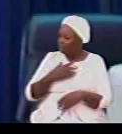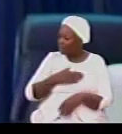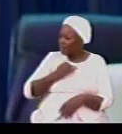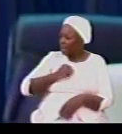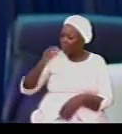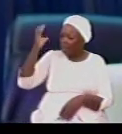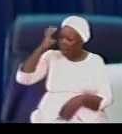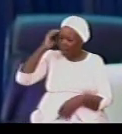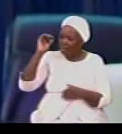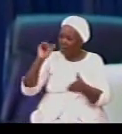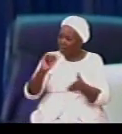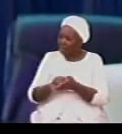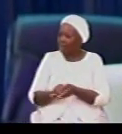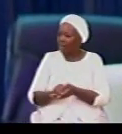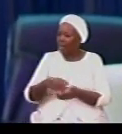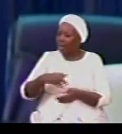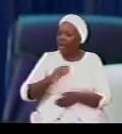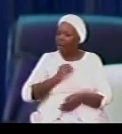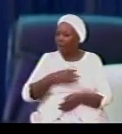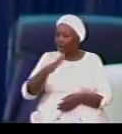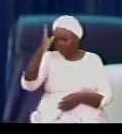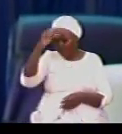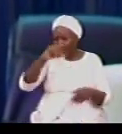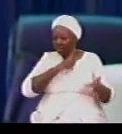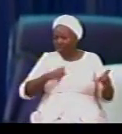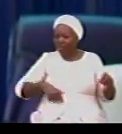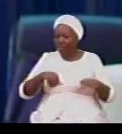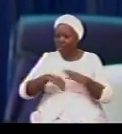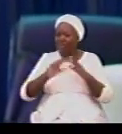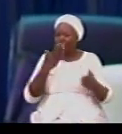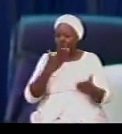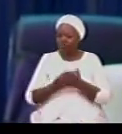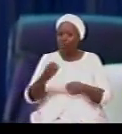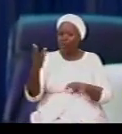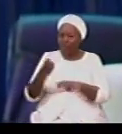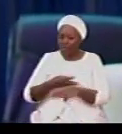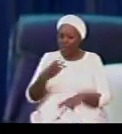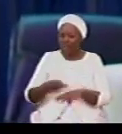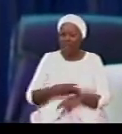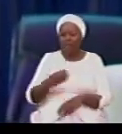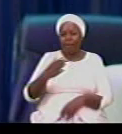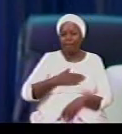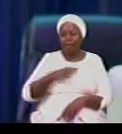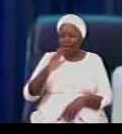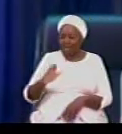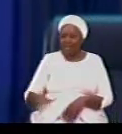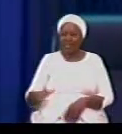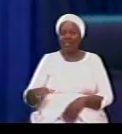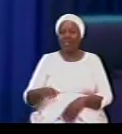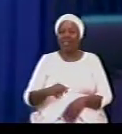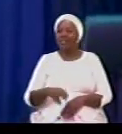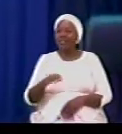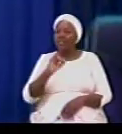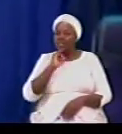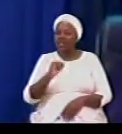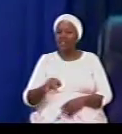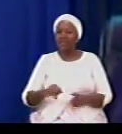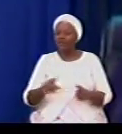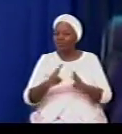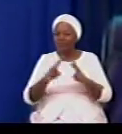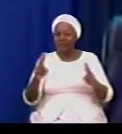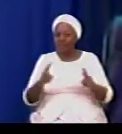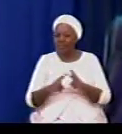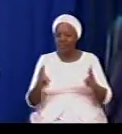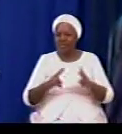is completely down. And the education is about to stop because she didn't, understand all these maths